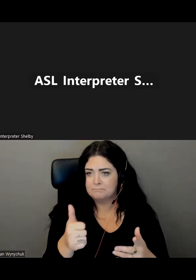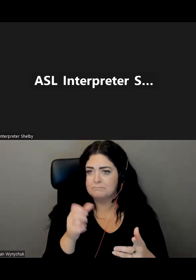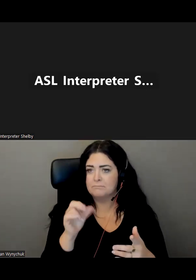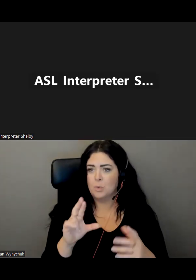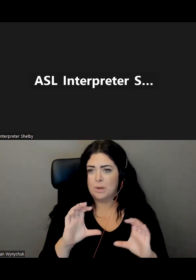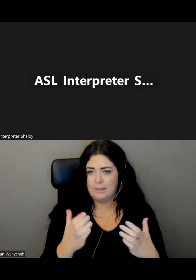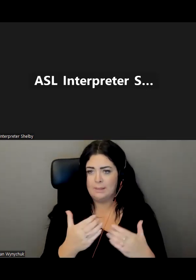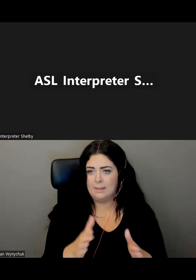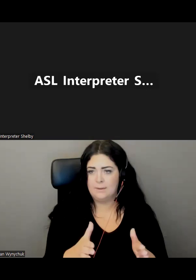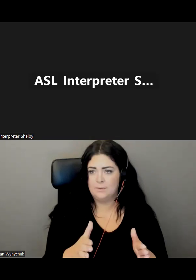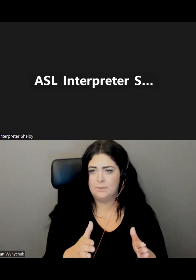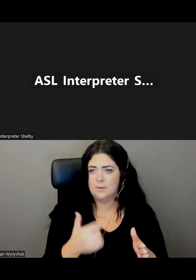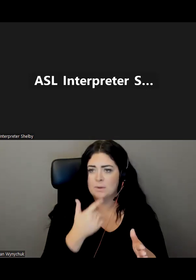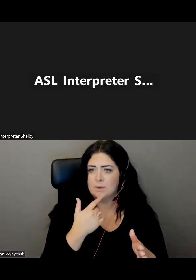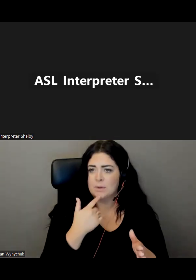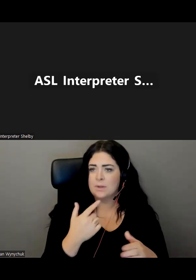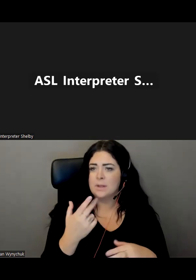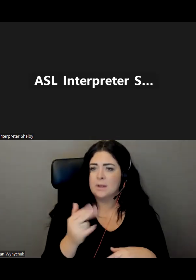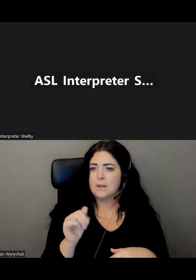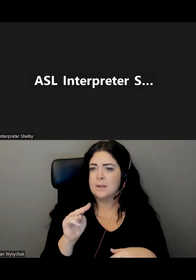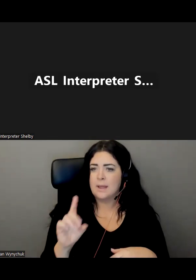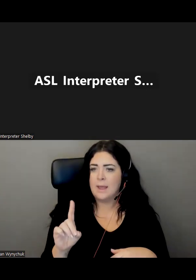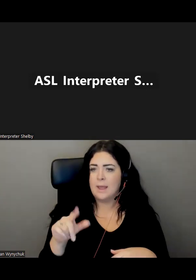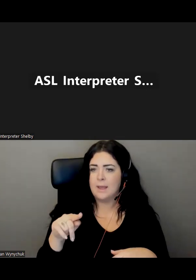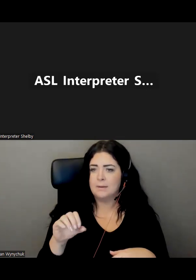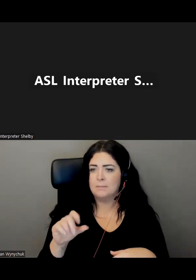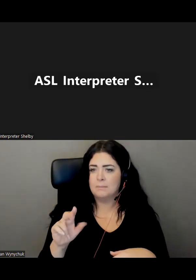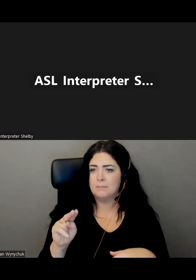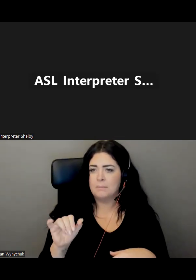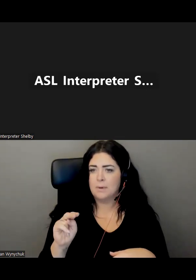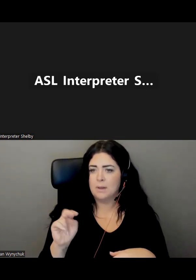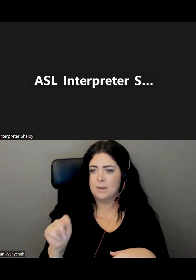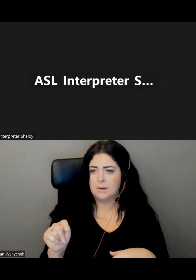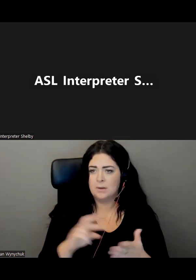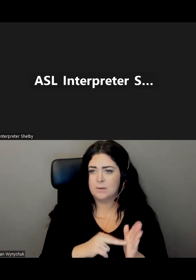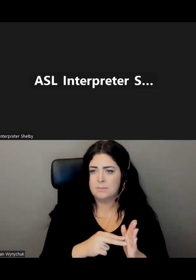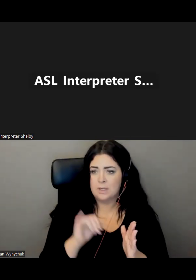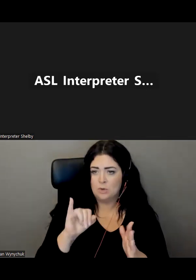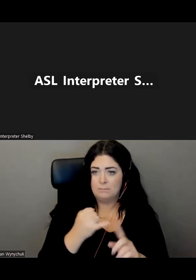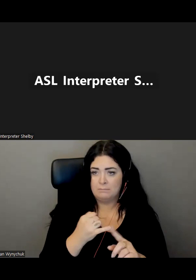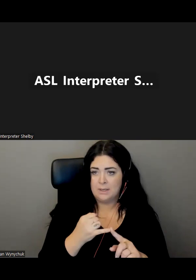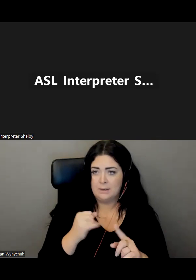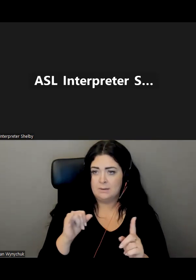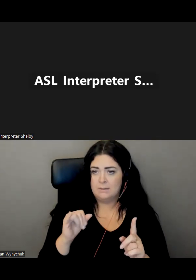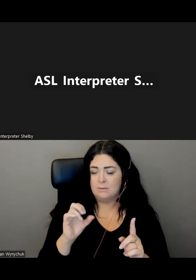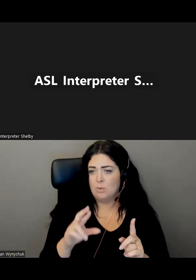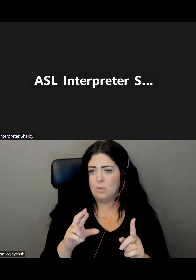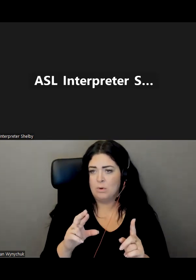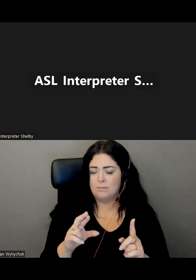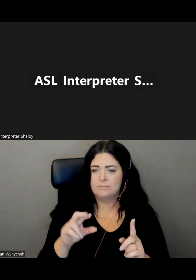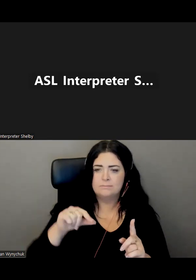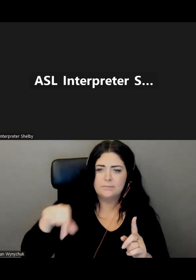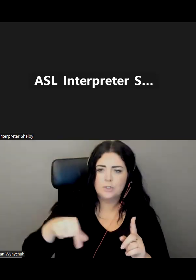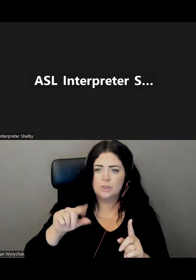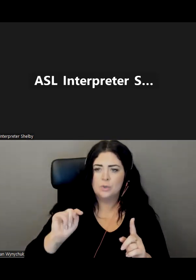class or something, we often say hand pollination is one of the best ways to do it. So either using your pinky or using a Q-tip,